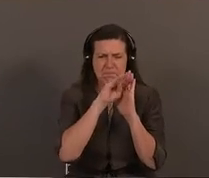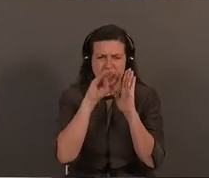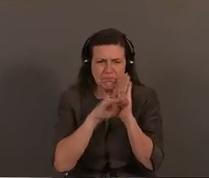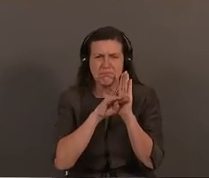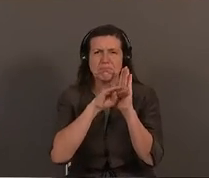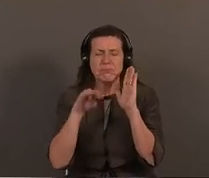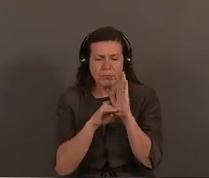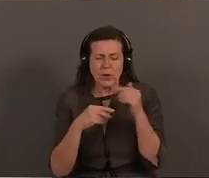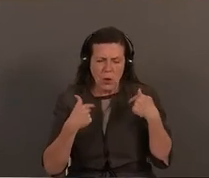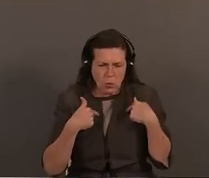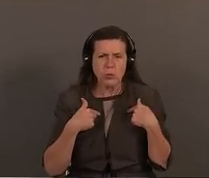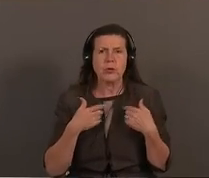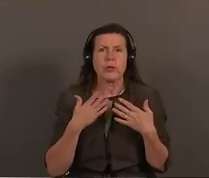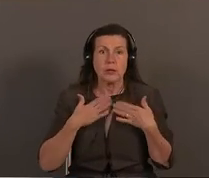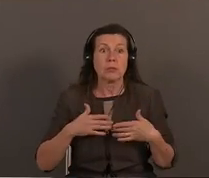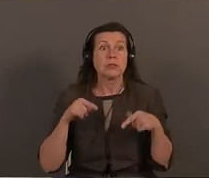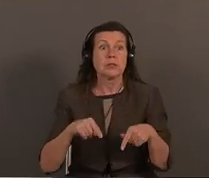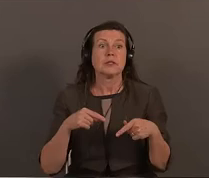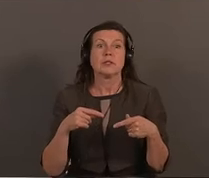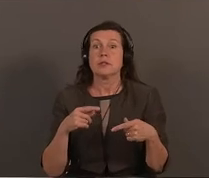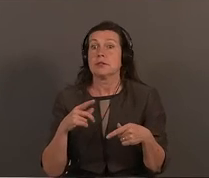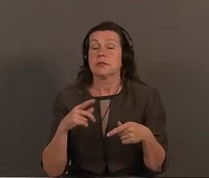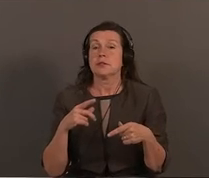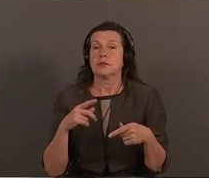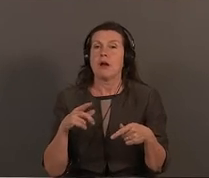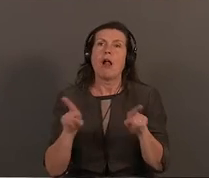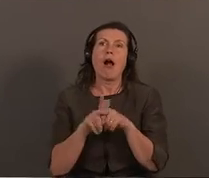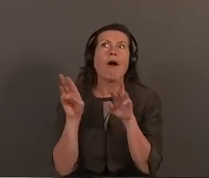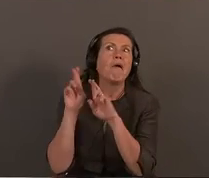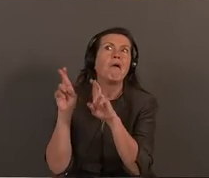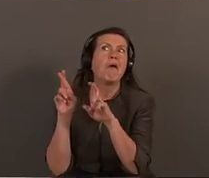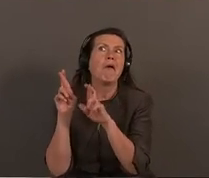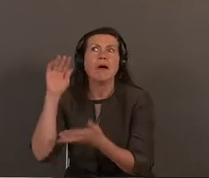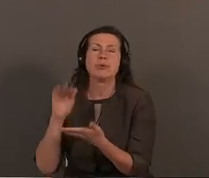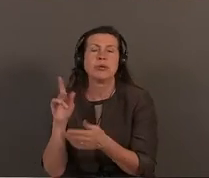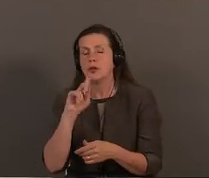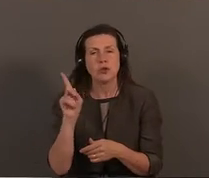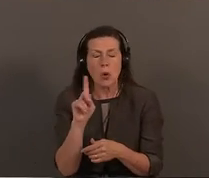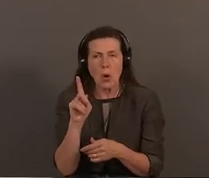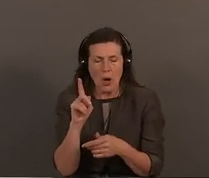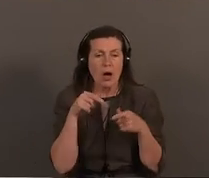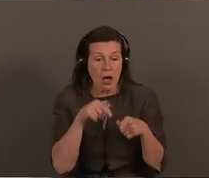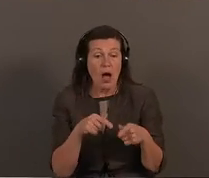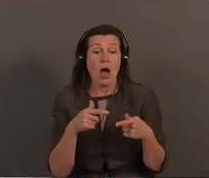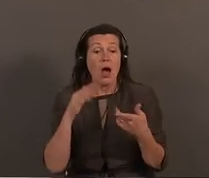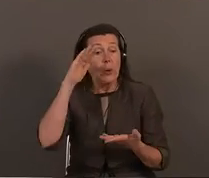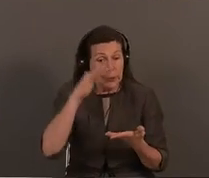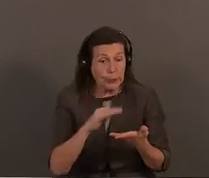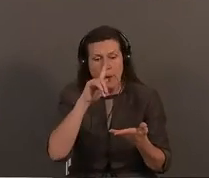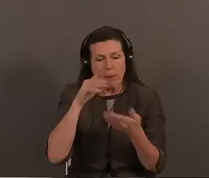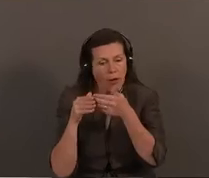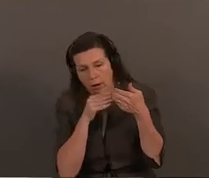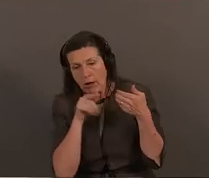that roam like at home is not wishful thinking, but it's a sustainable reality as we are all